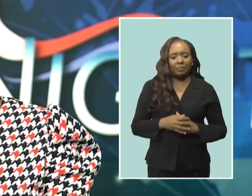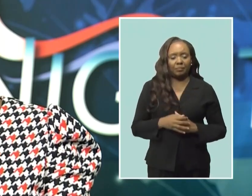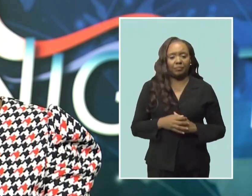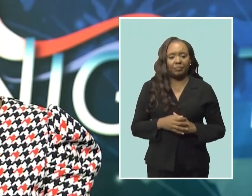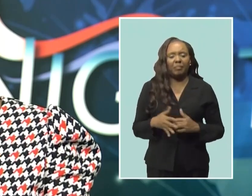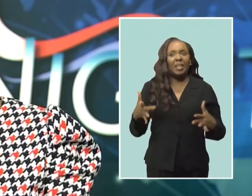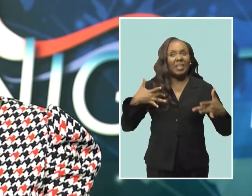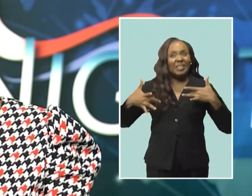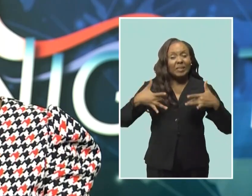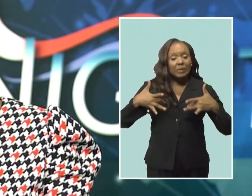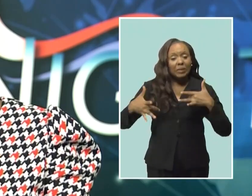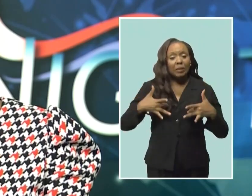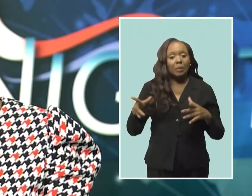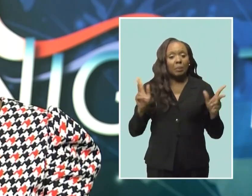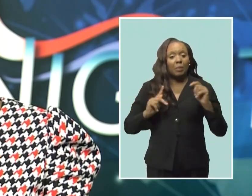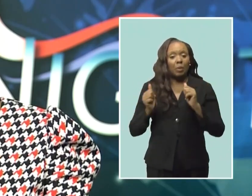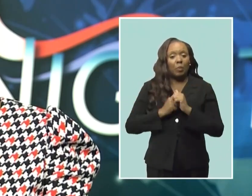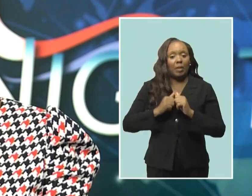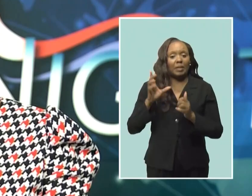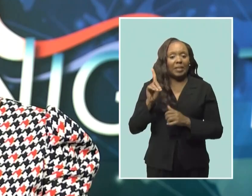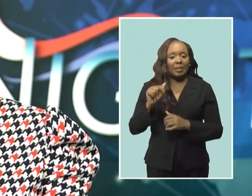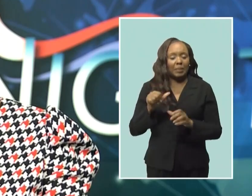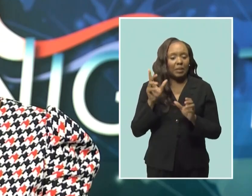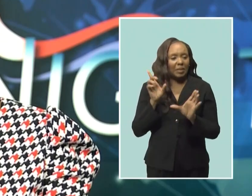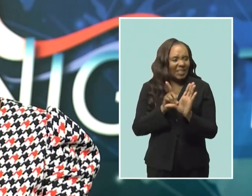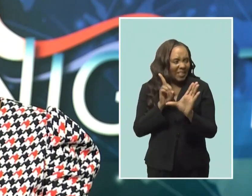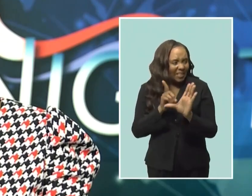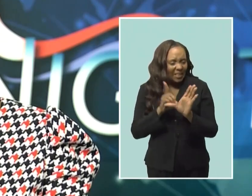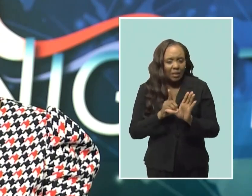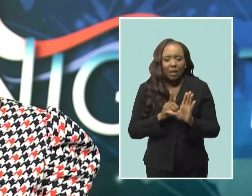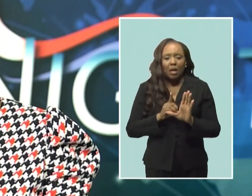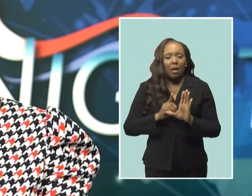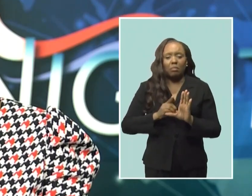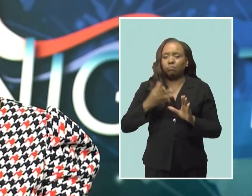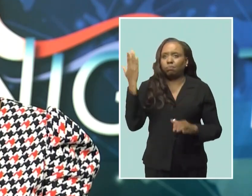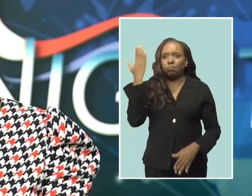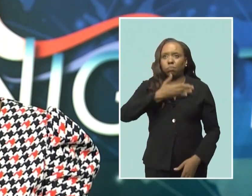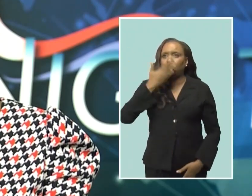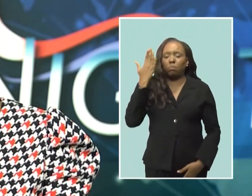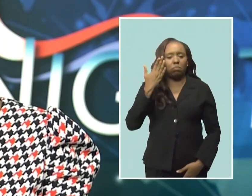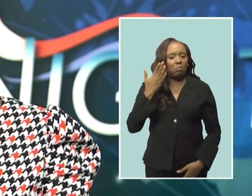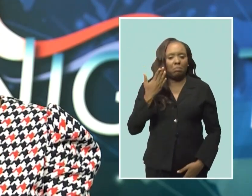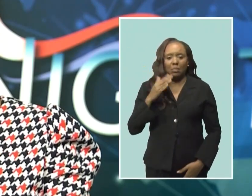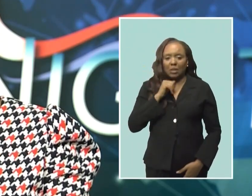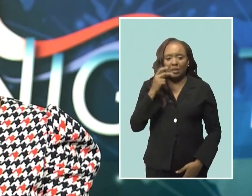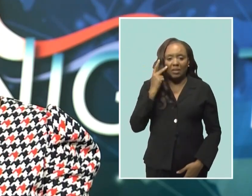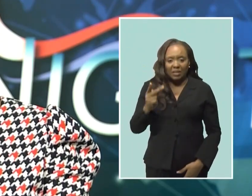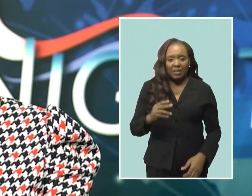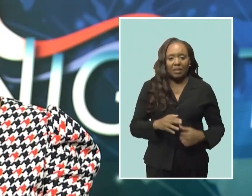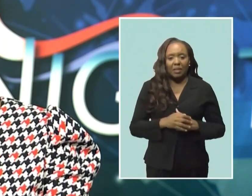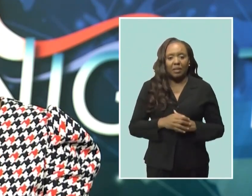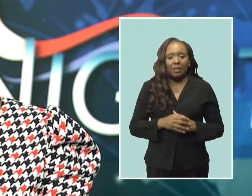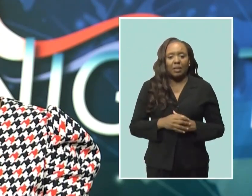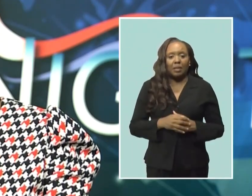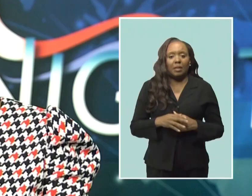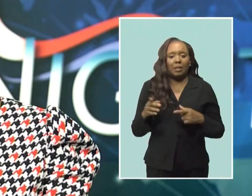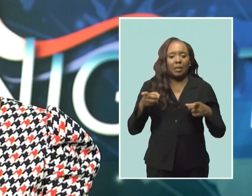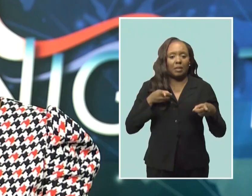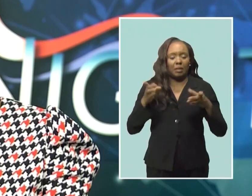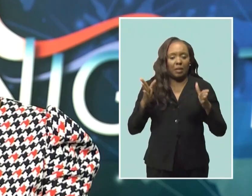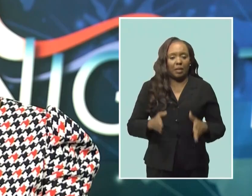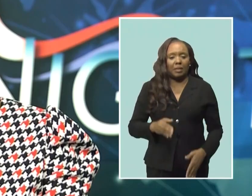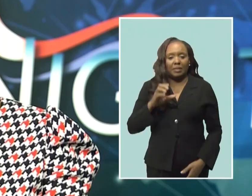There's concern people with disabilities continue to be invisible to many in society. It has come from Managing Director